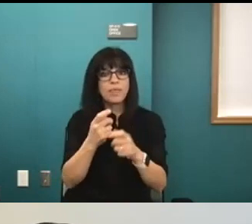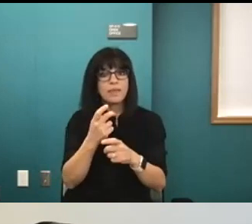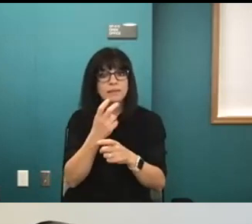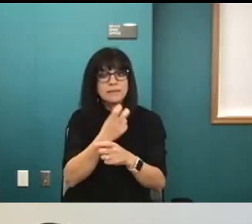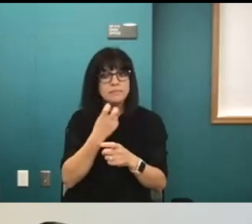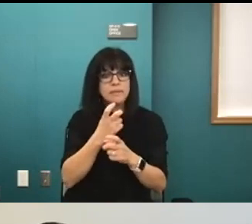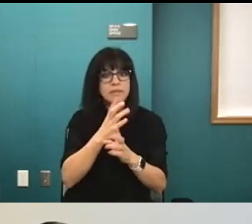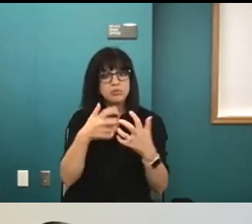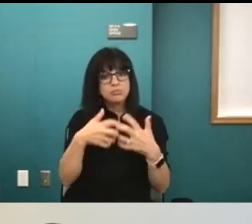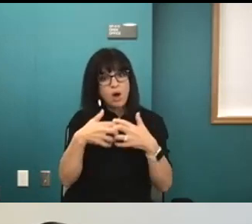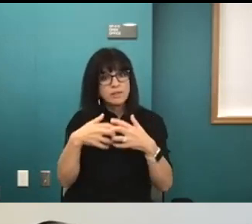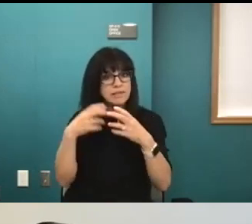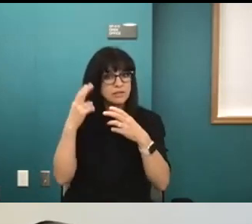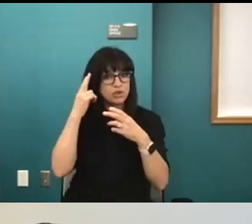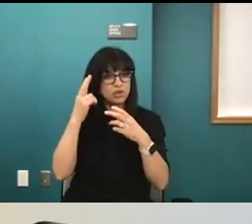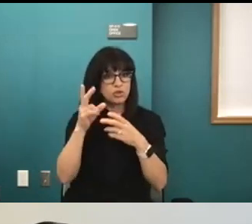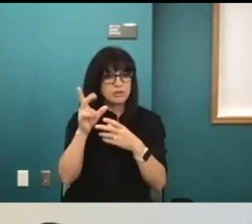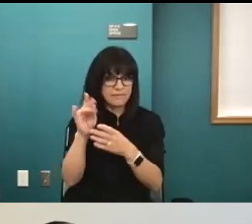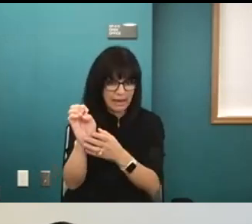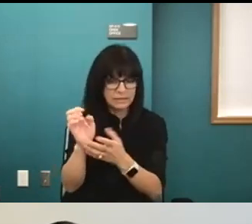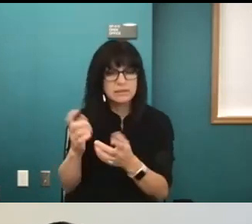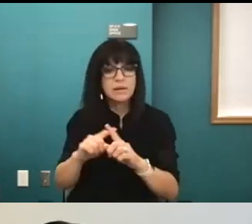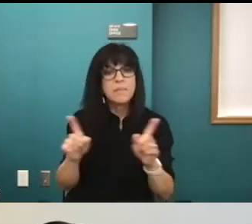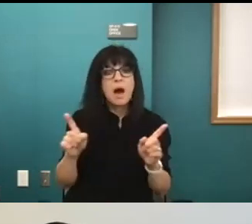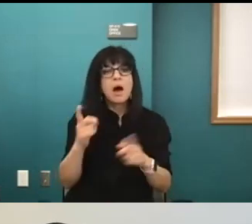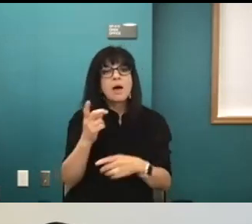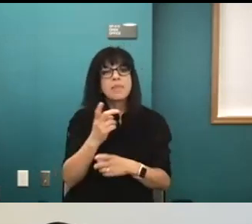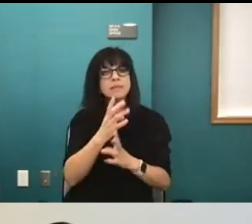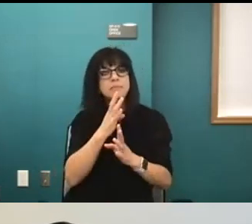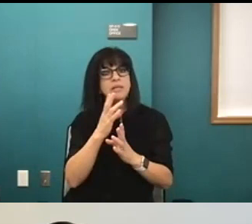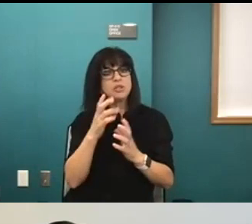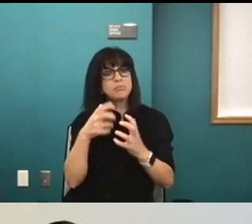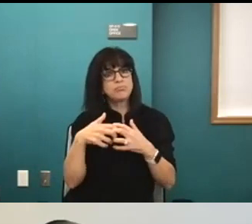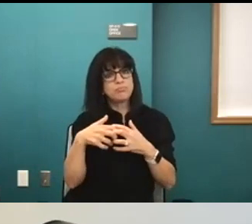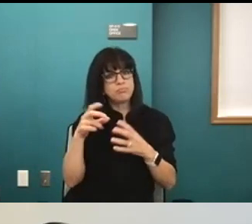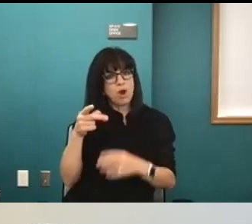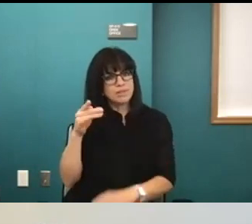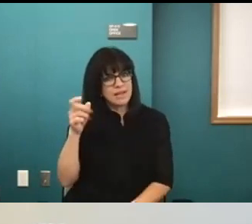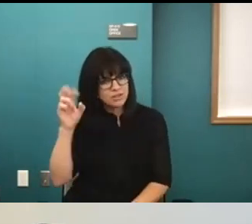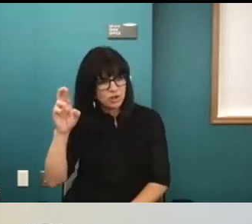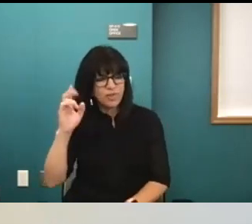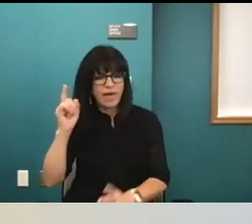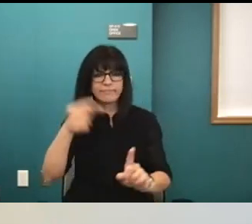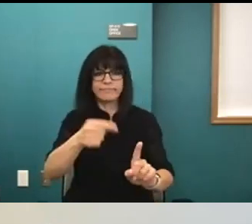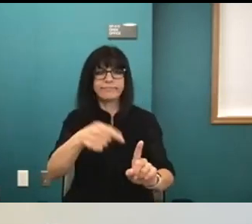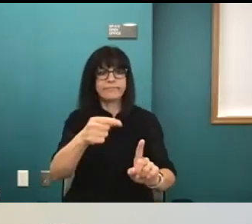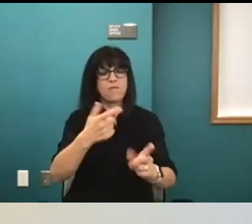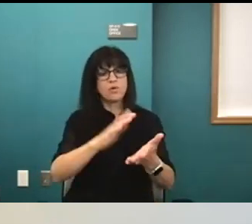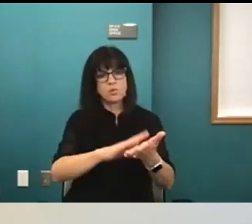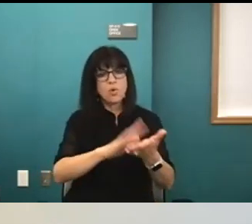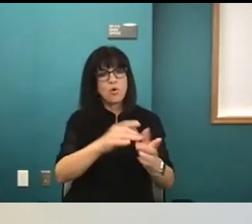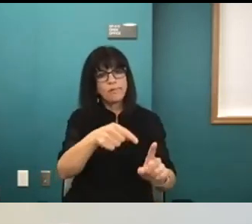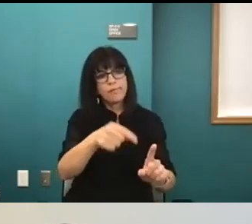can talk about as well. And that the speech processor is kind of the go-to generally for schools. But if if the